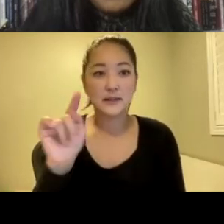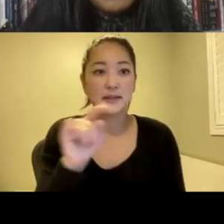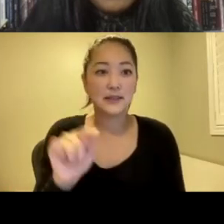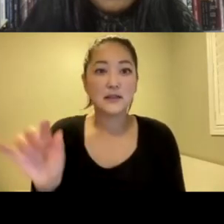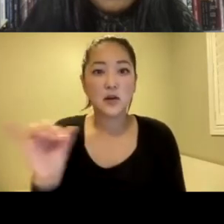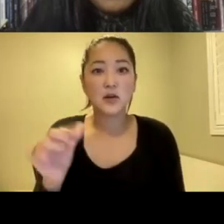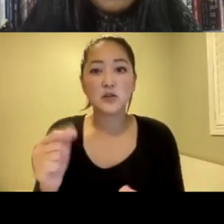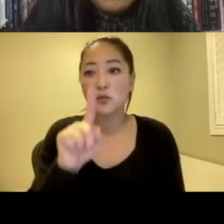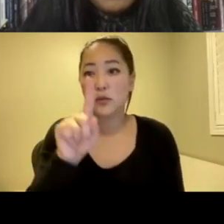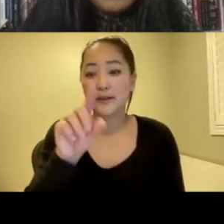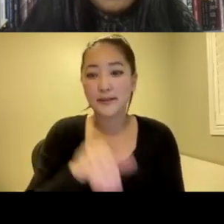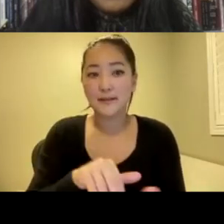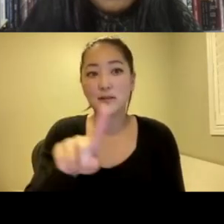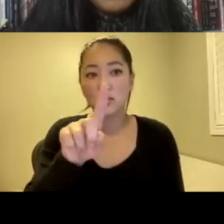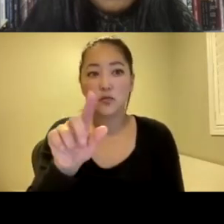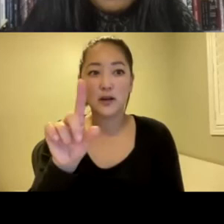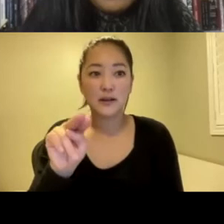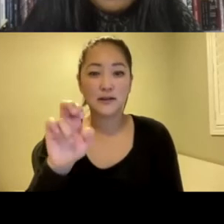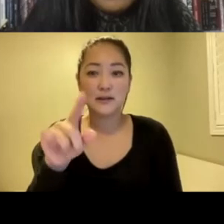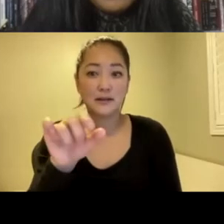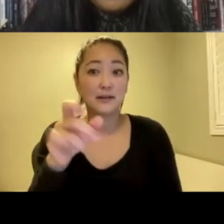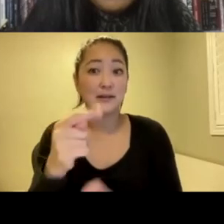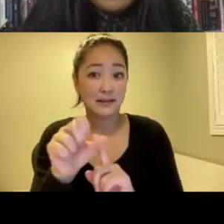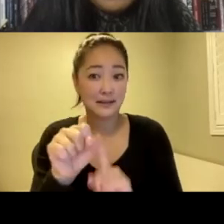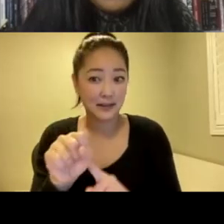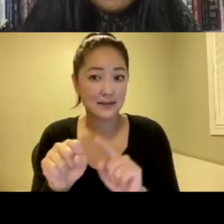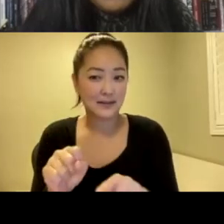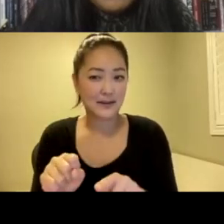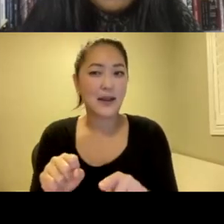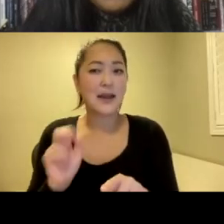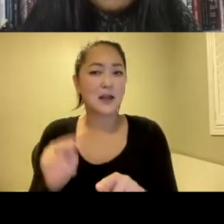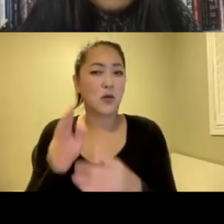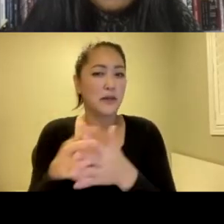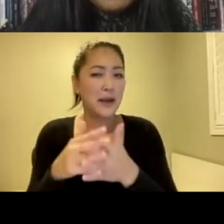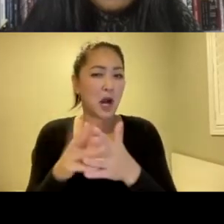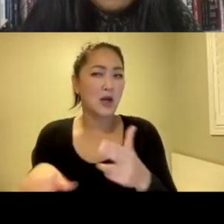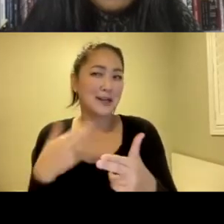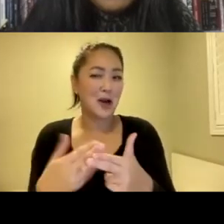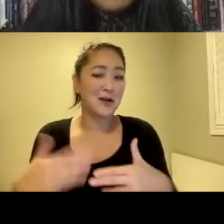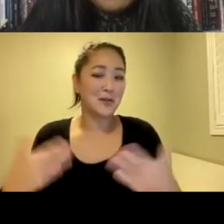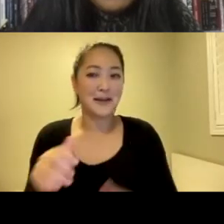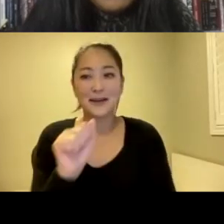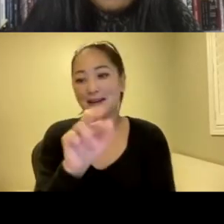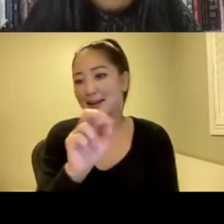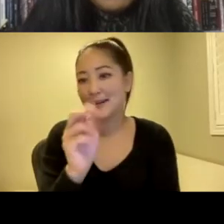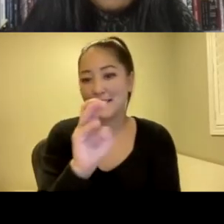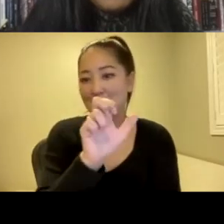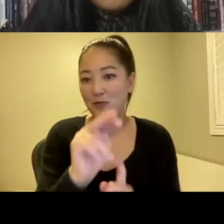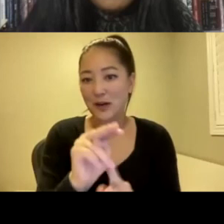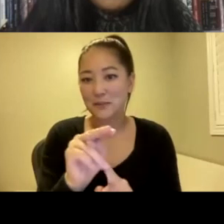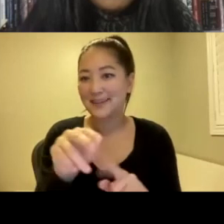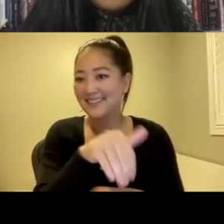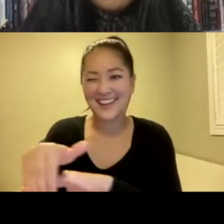the and in North America, they call them more Arabian Nights, which is a misnomer because they